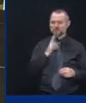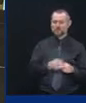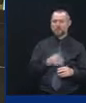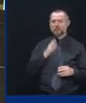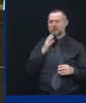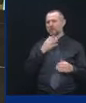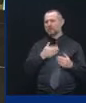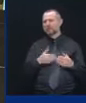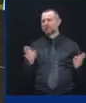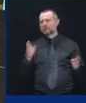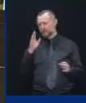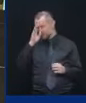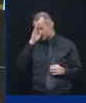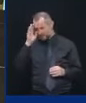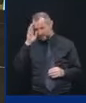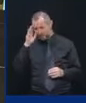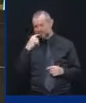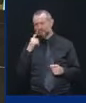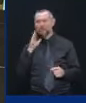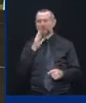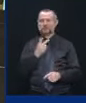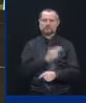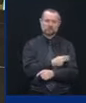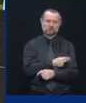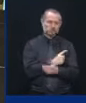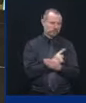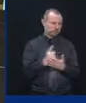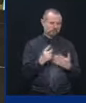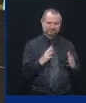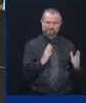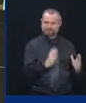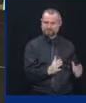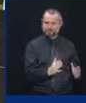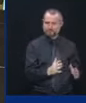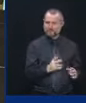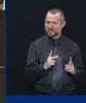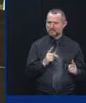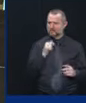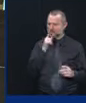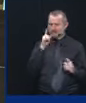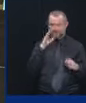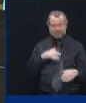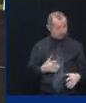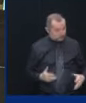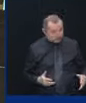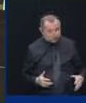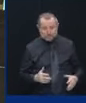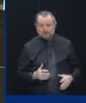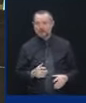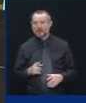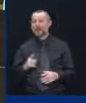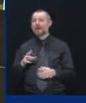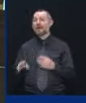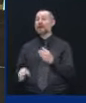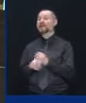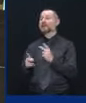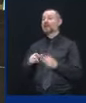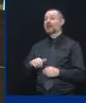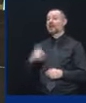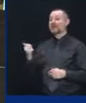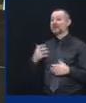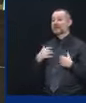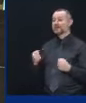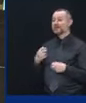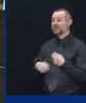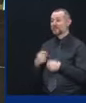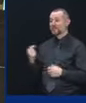have a week to vaccinate the rest of their workers. That caught some people off guard. And the comorbidities that you announced in that tweet on Friday have